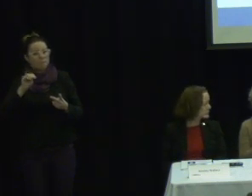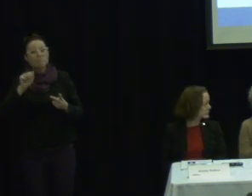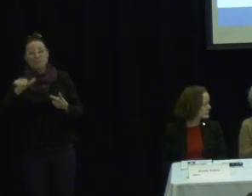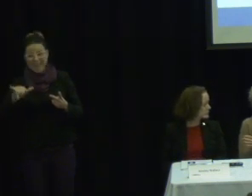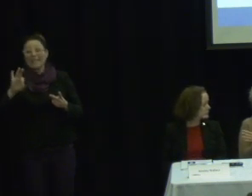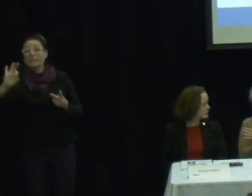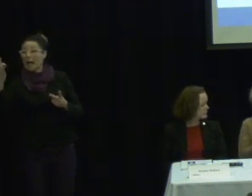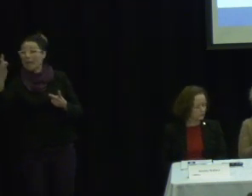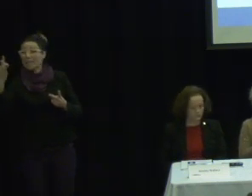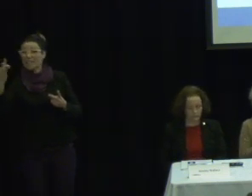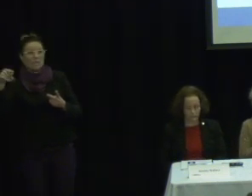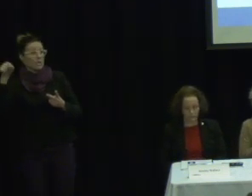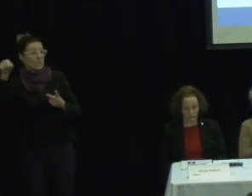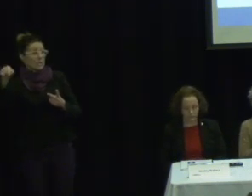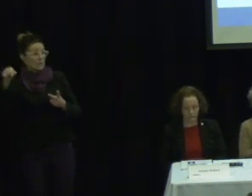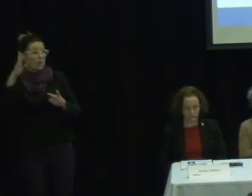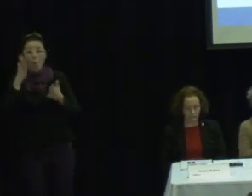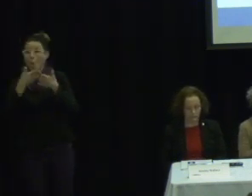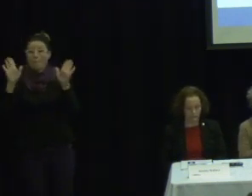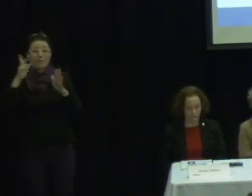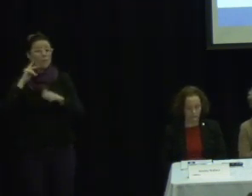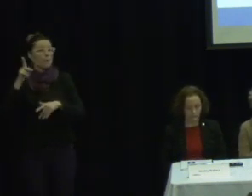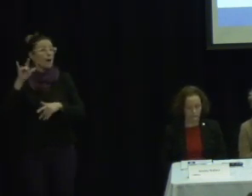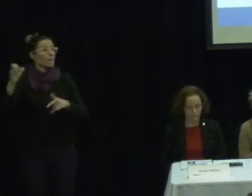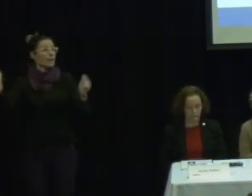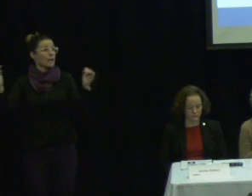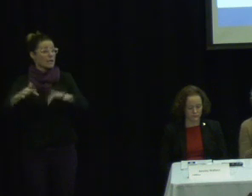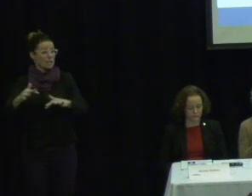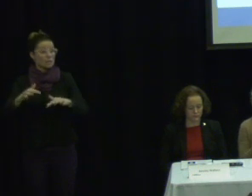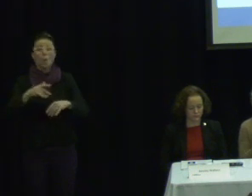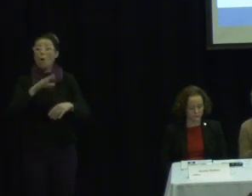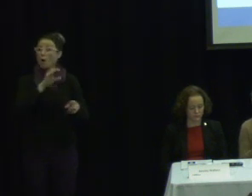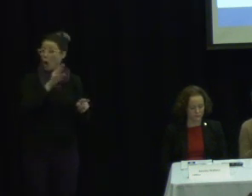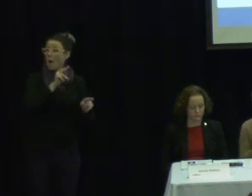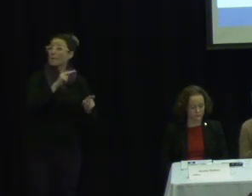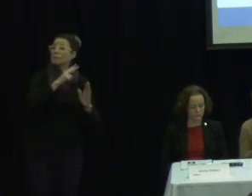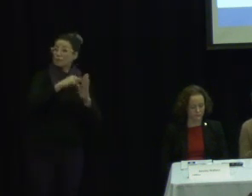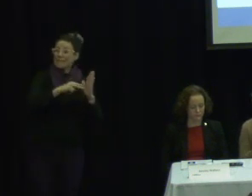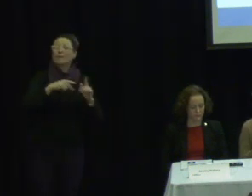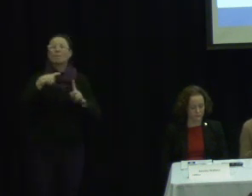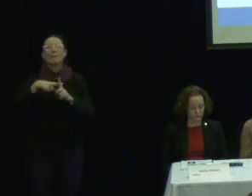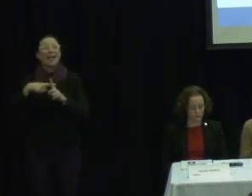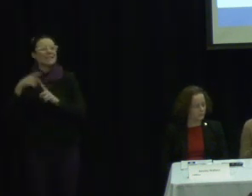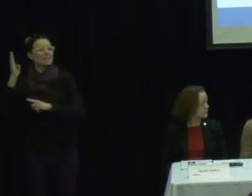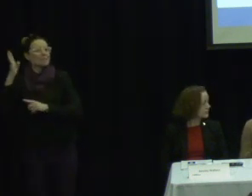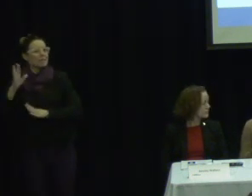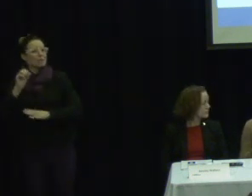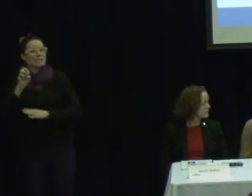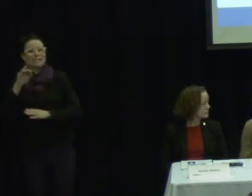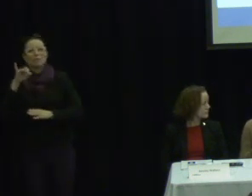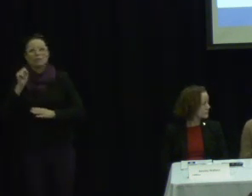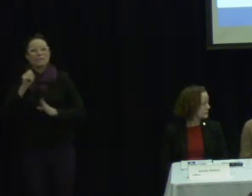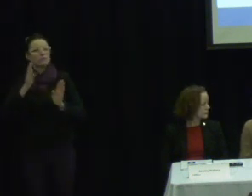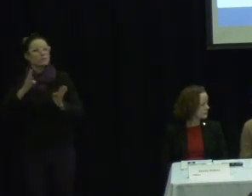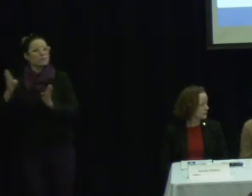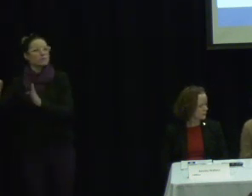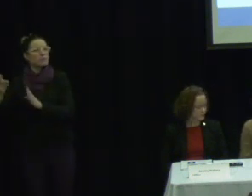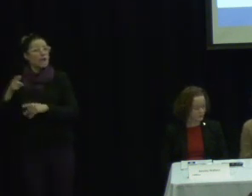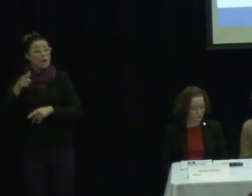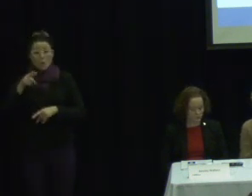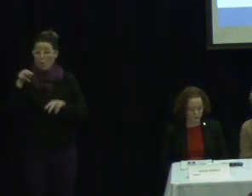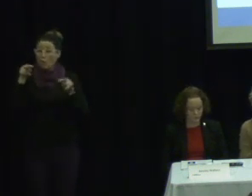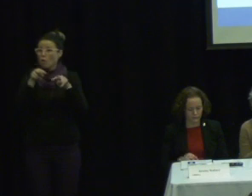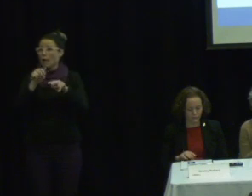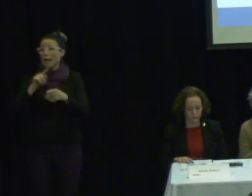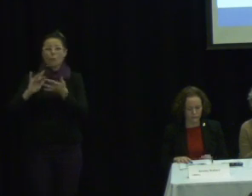public. So there's a speaker series to go along with the Common Read. If you're interested in knowing more about that, just visit the Common Read website. It is